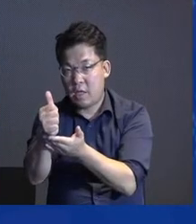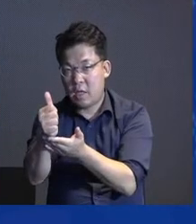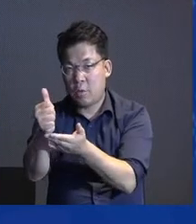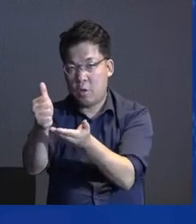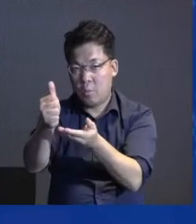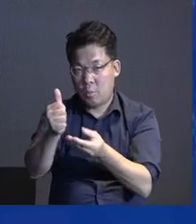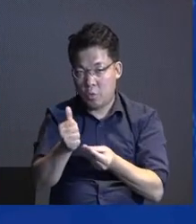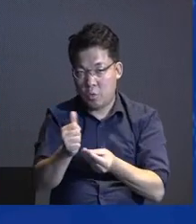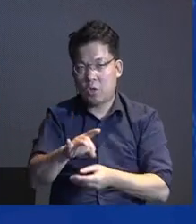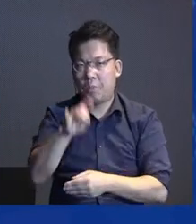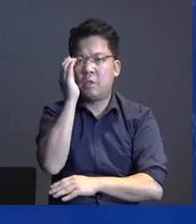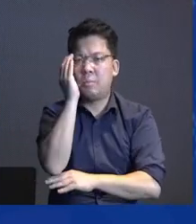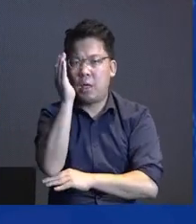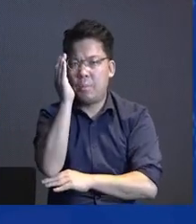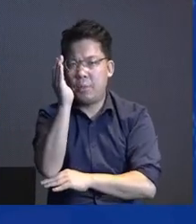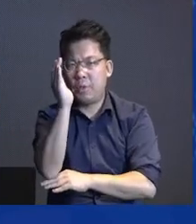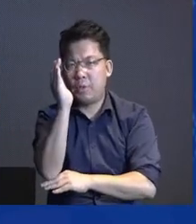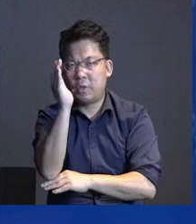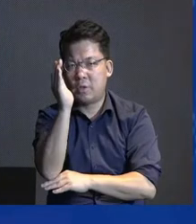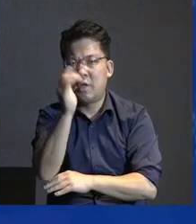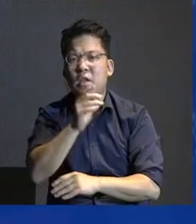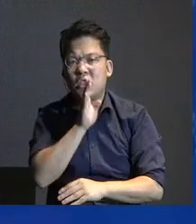now.